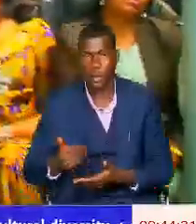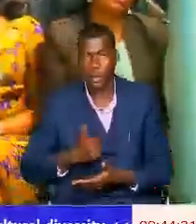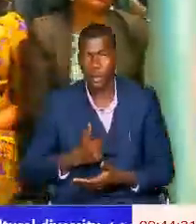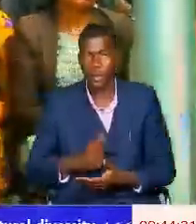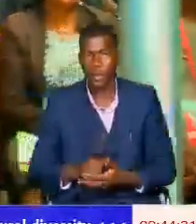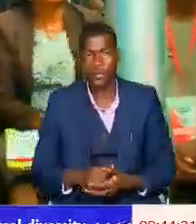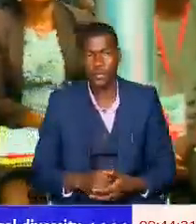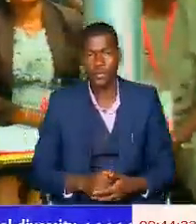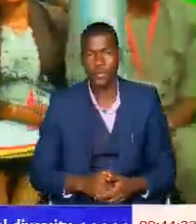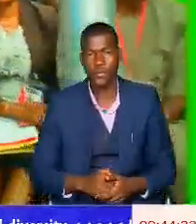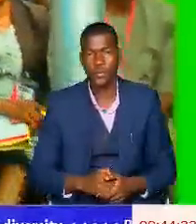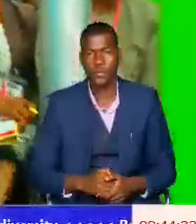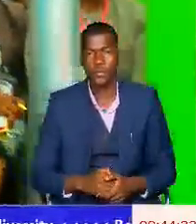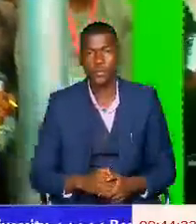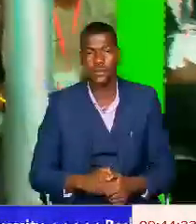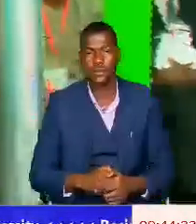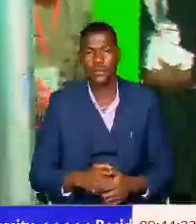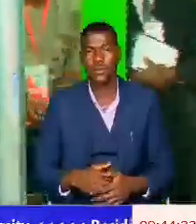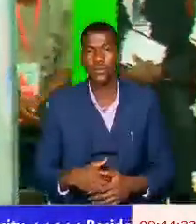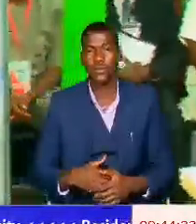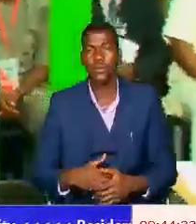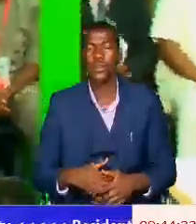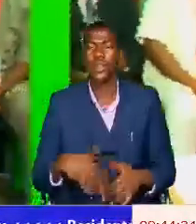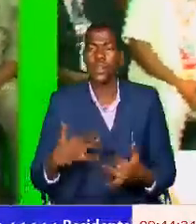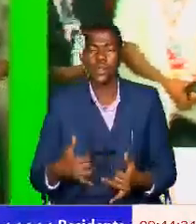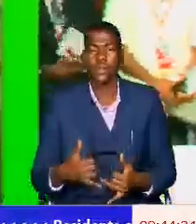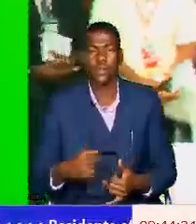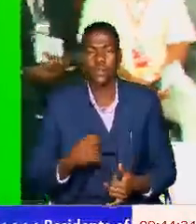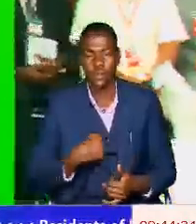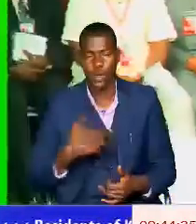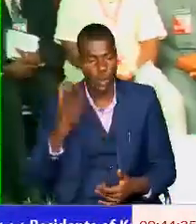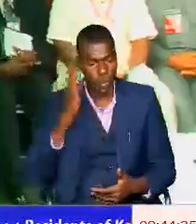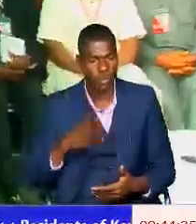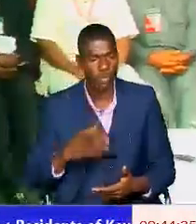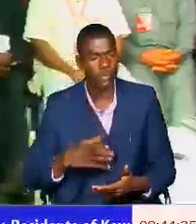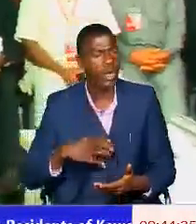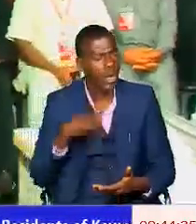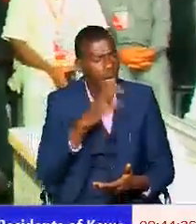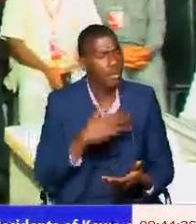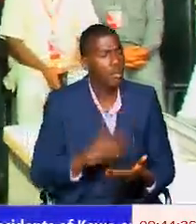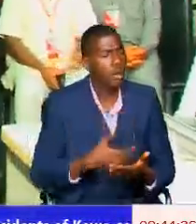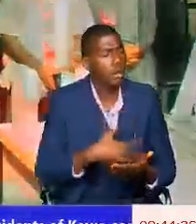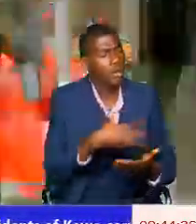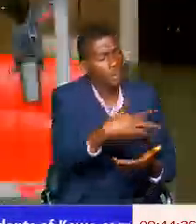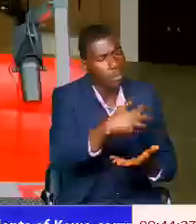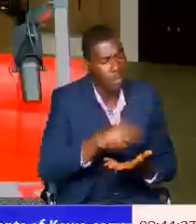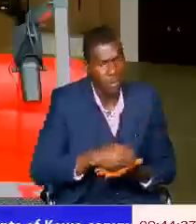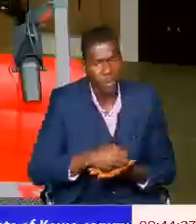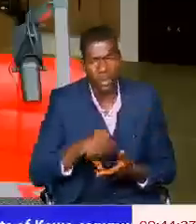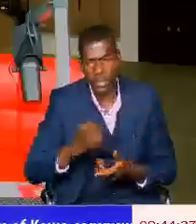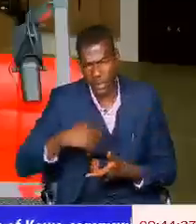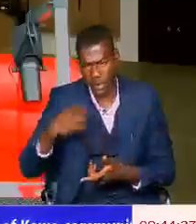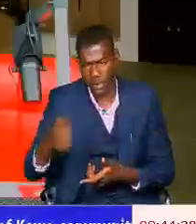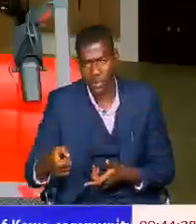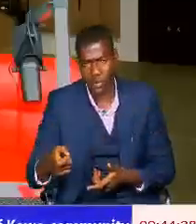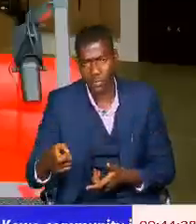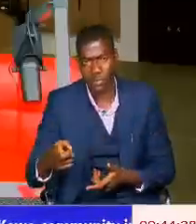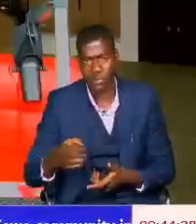are the oh, may they not say I get money for ground. Now borrow, I go borrow. Give on our own